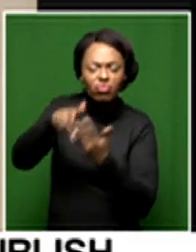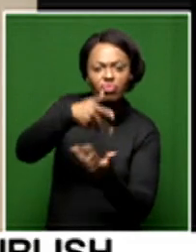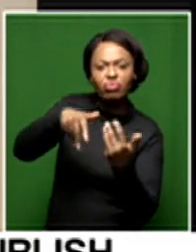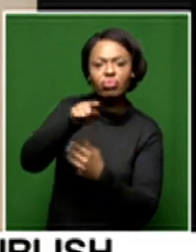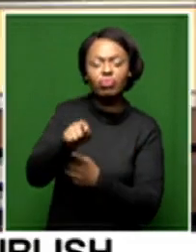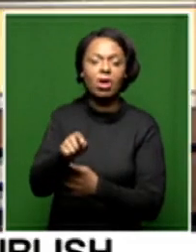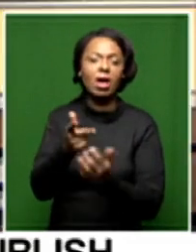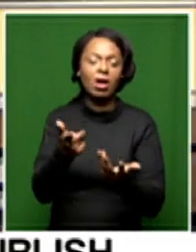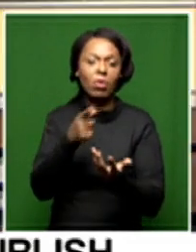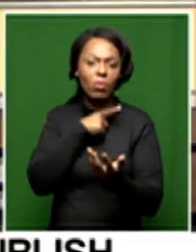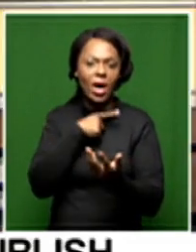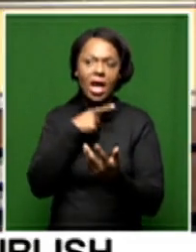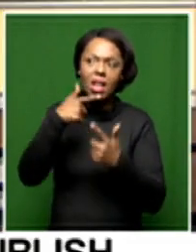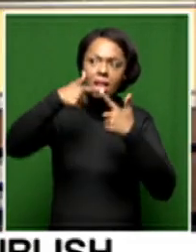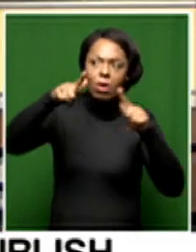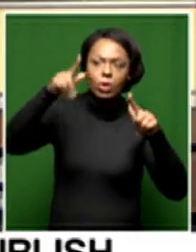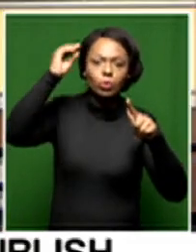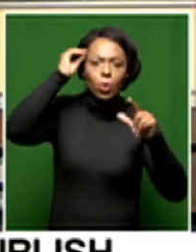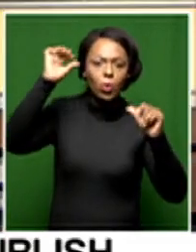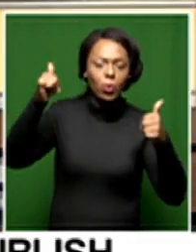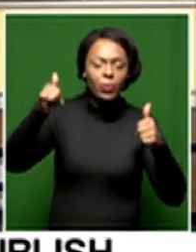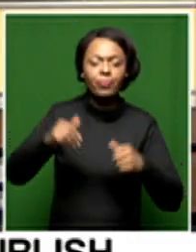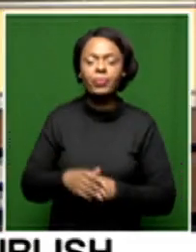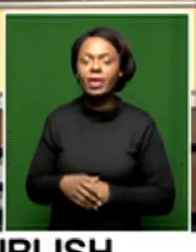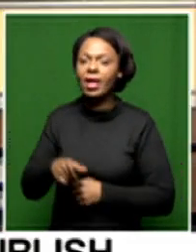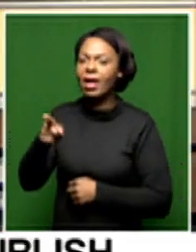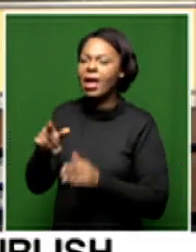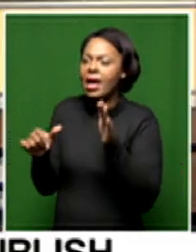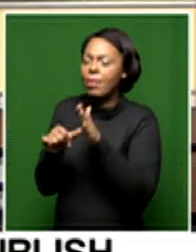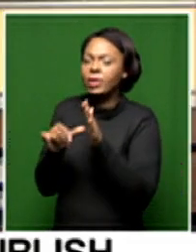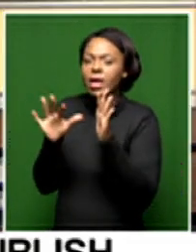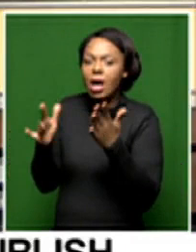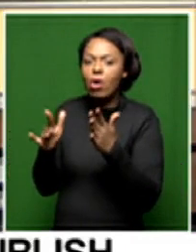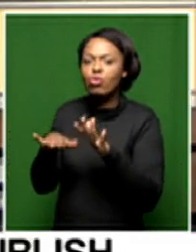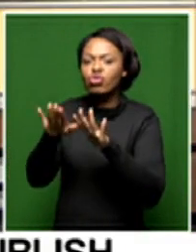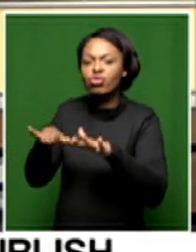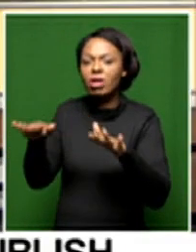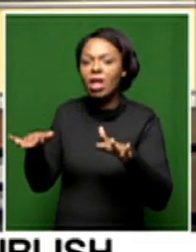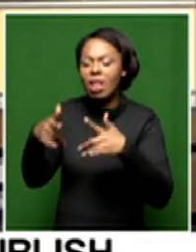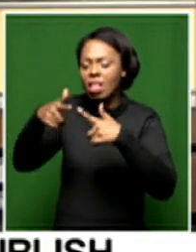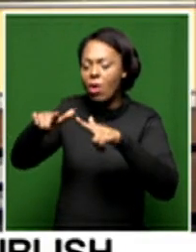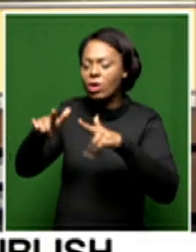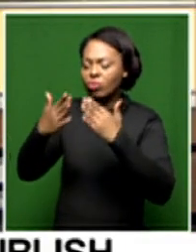how important is creating awareness around children learning to read in their own respective home languages?